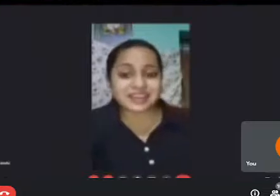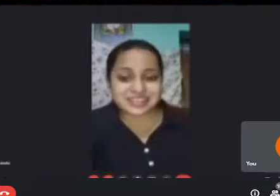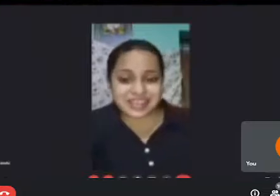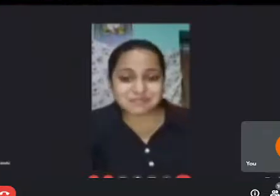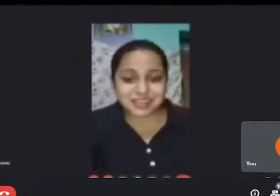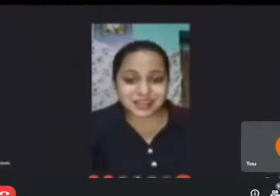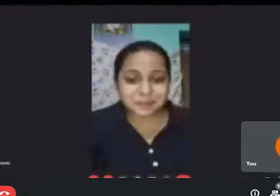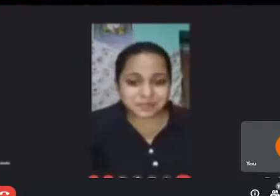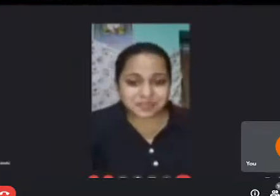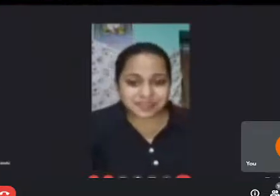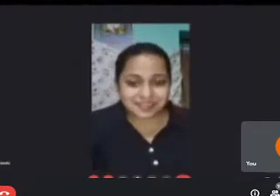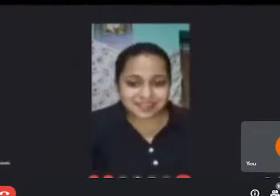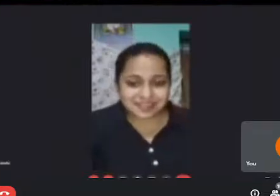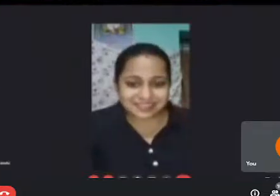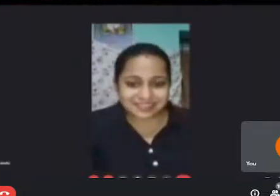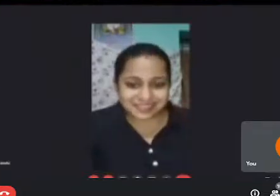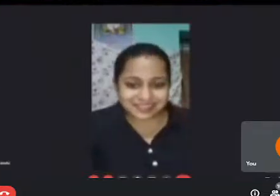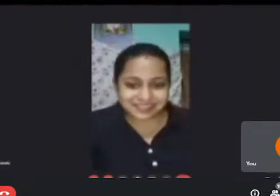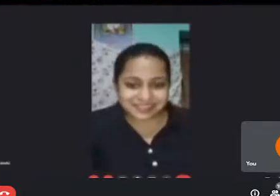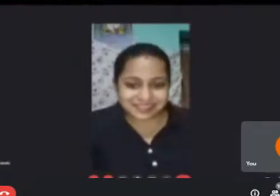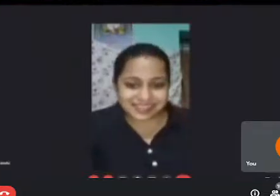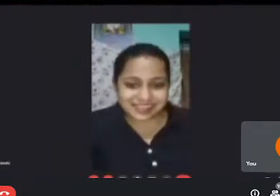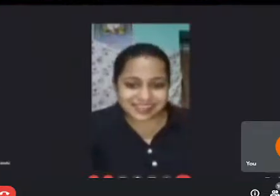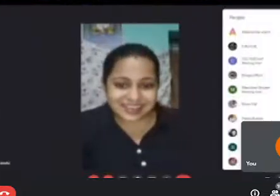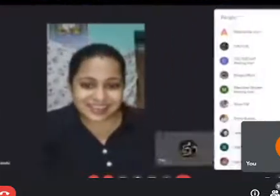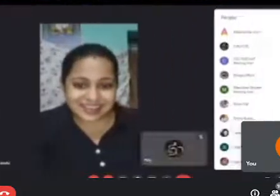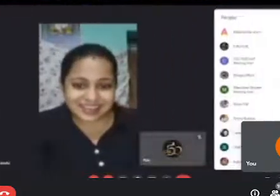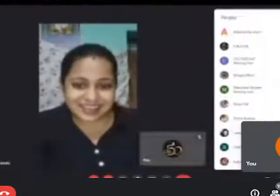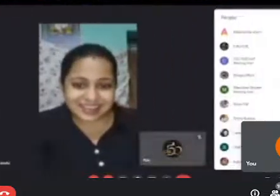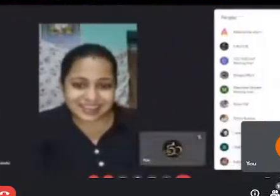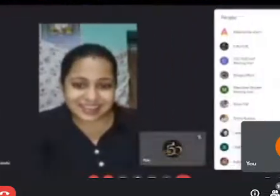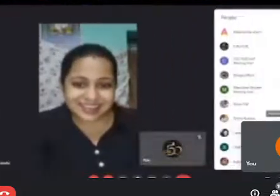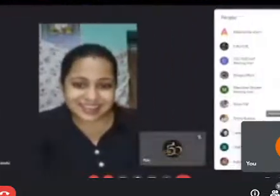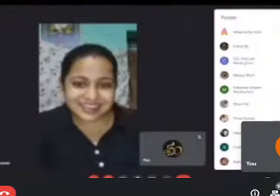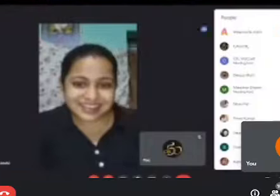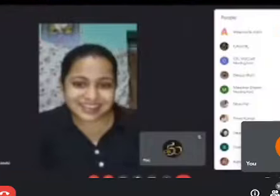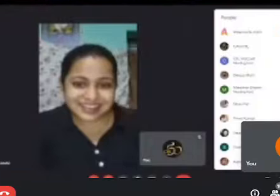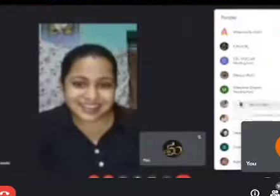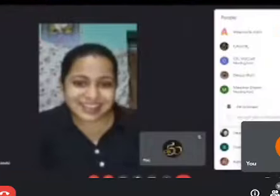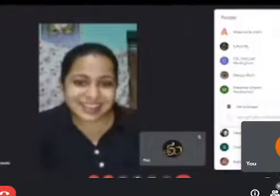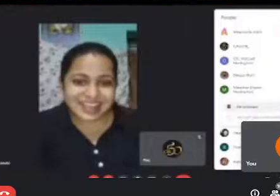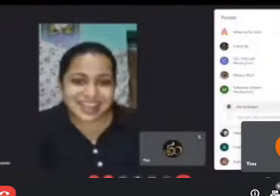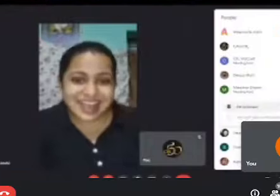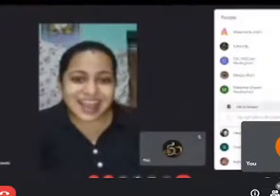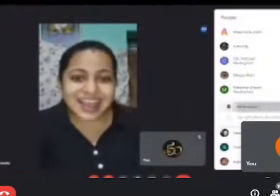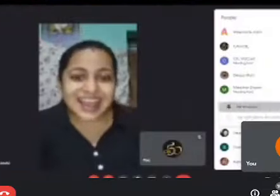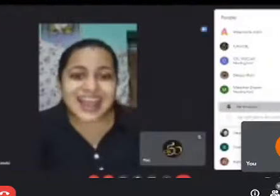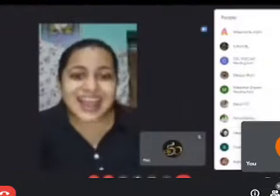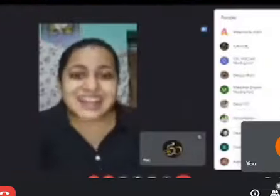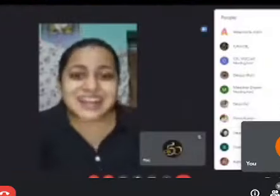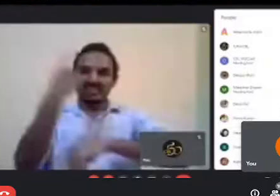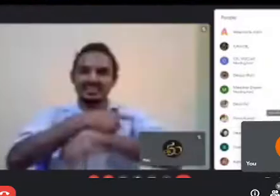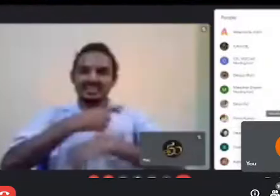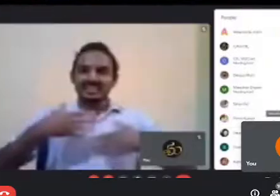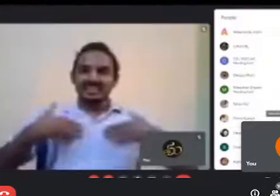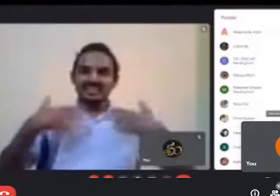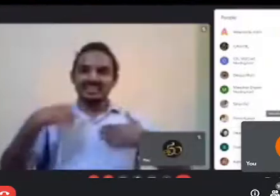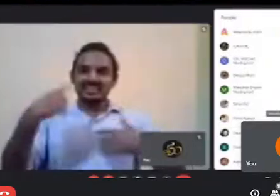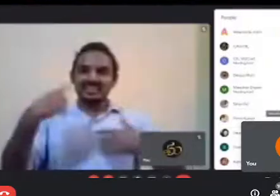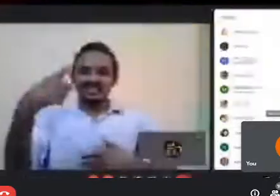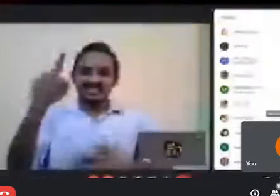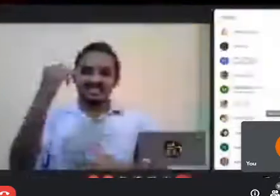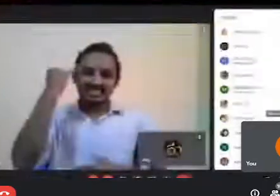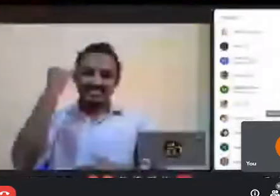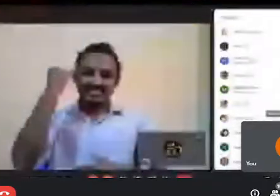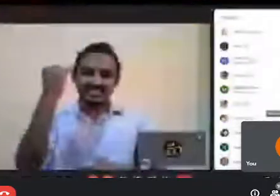thing. We will do that next year, and we will be more sophisticated. And Neera We was promise saying, you. Neera was saying,